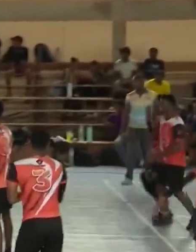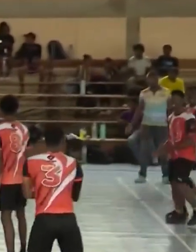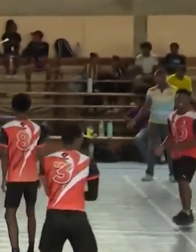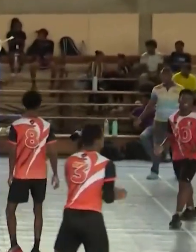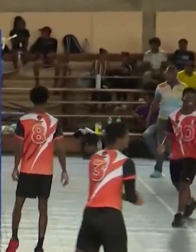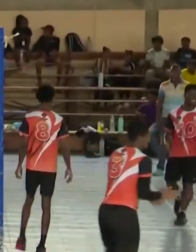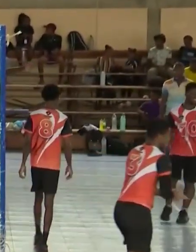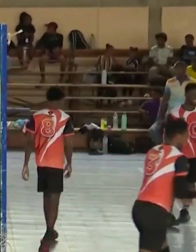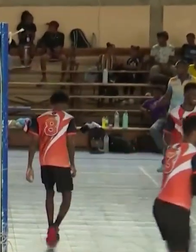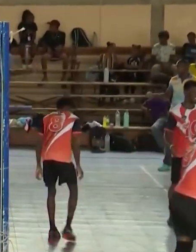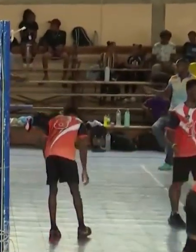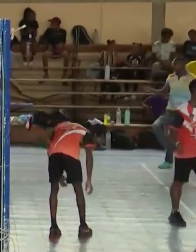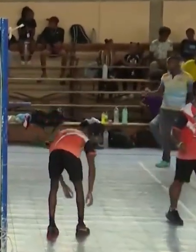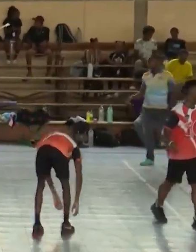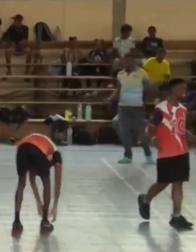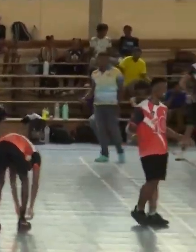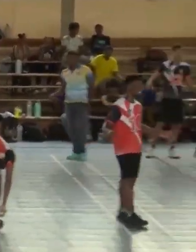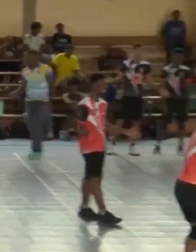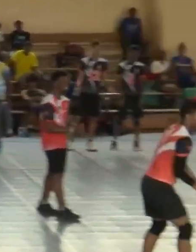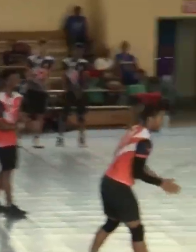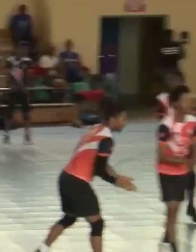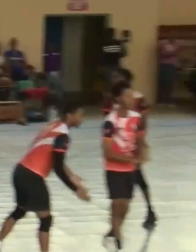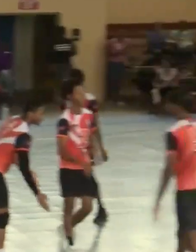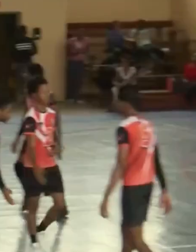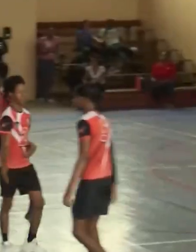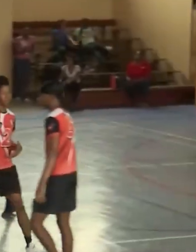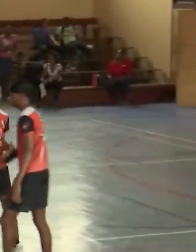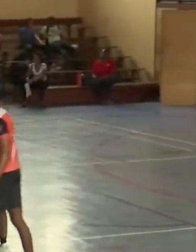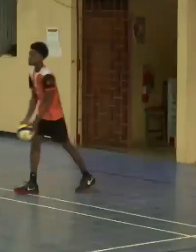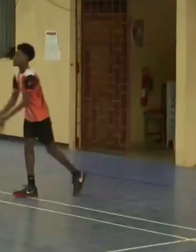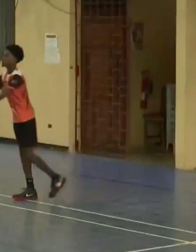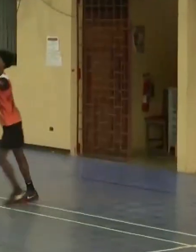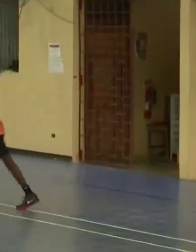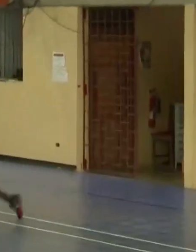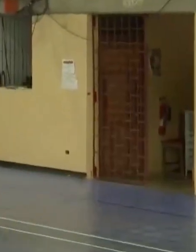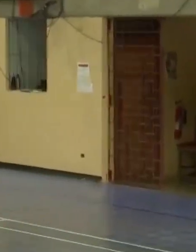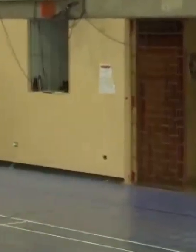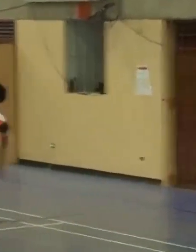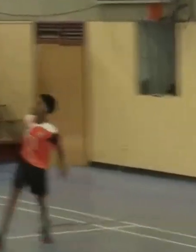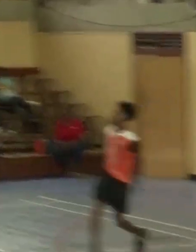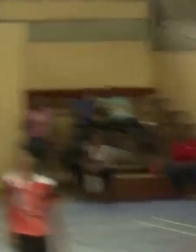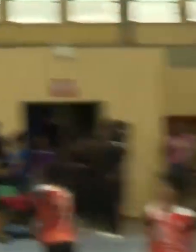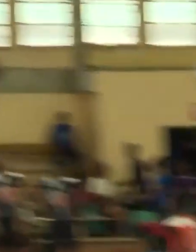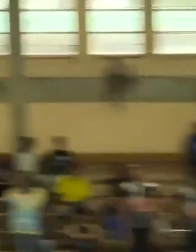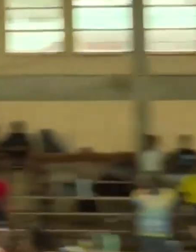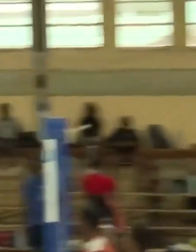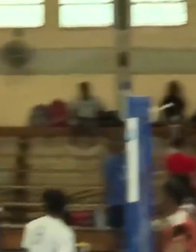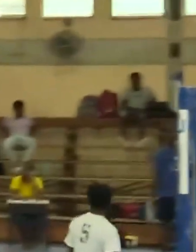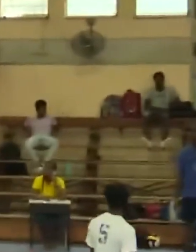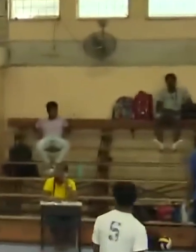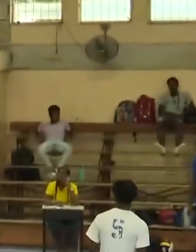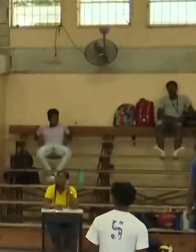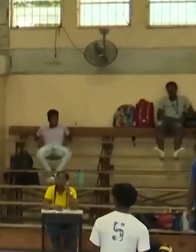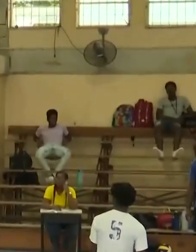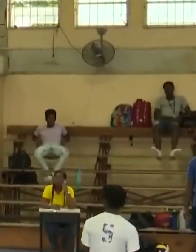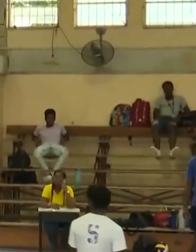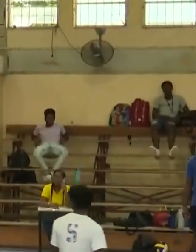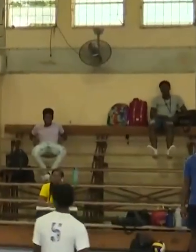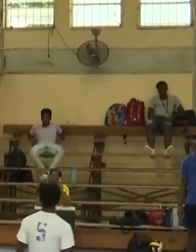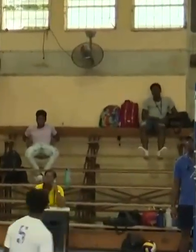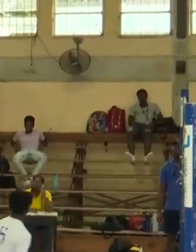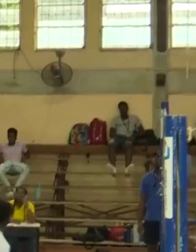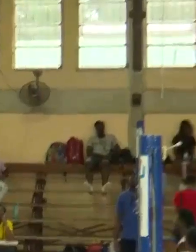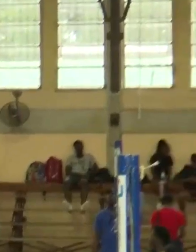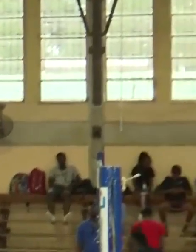Picks his spot and spikes with thunder. However, this set told a different story than the first, as St. George started to put up more